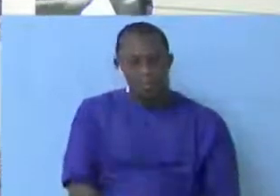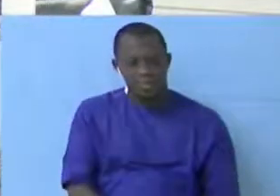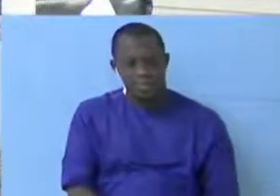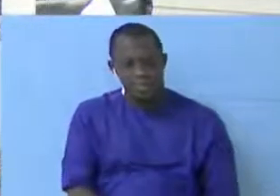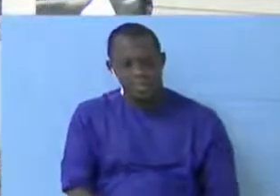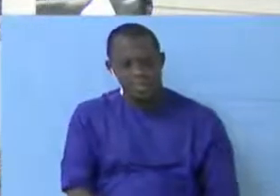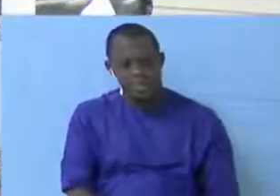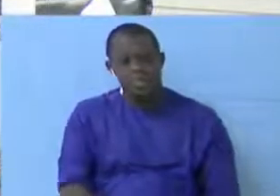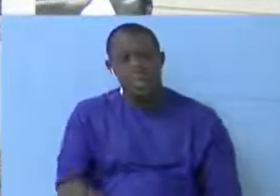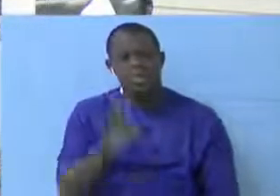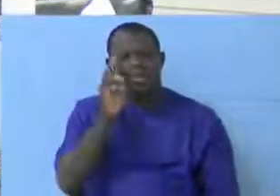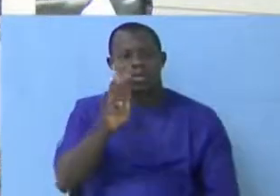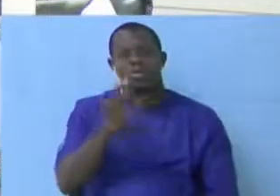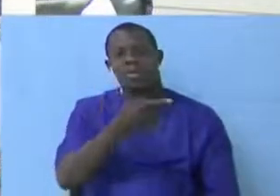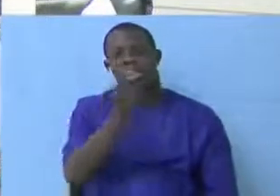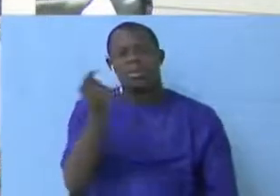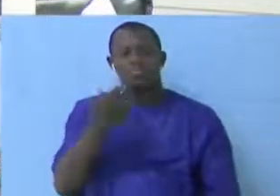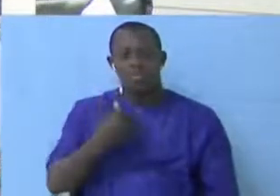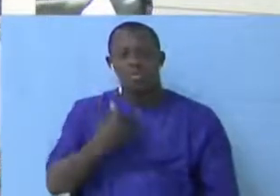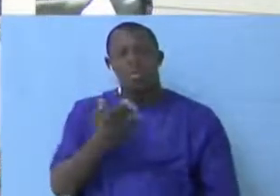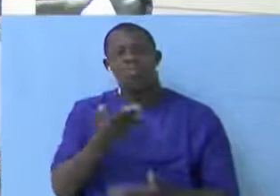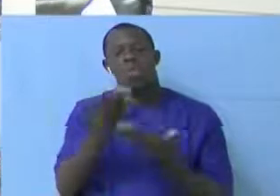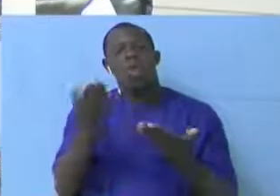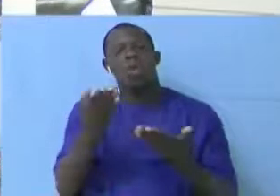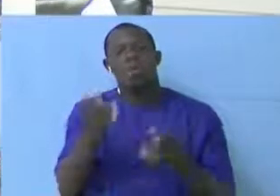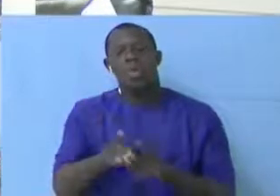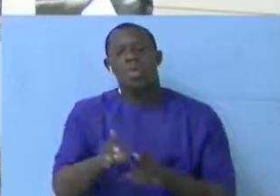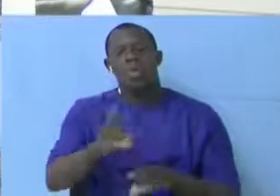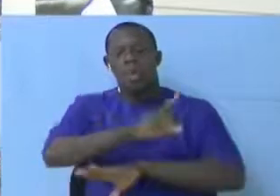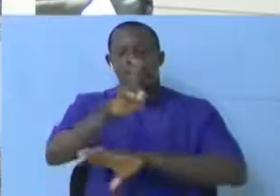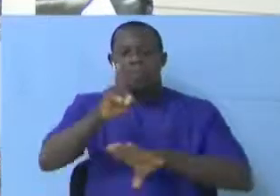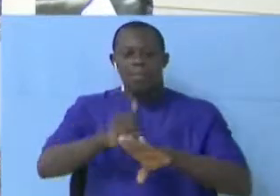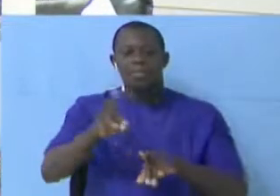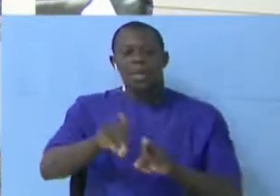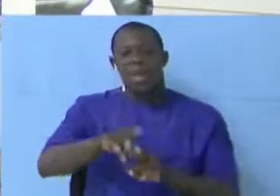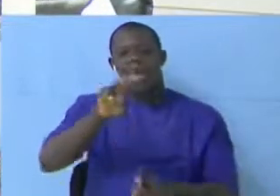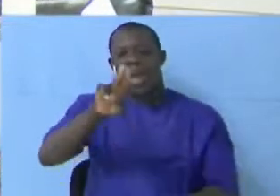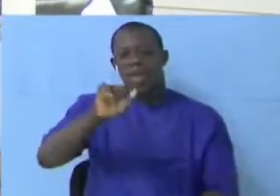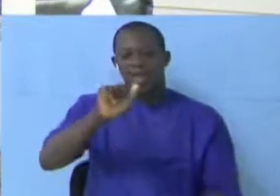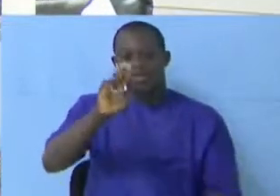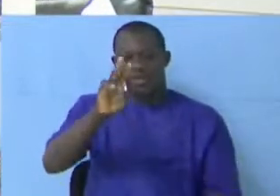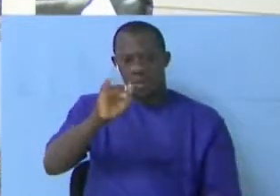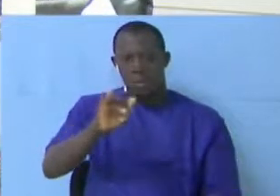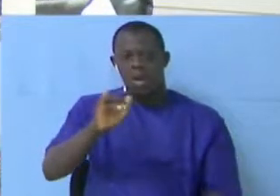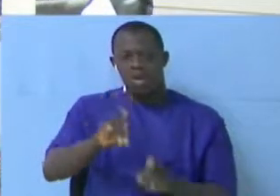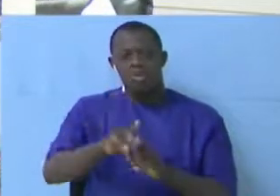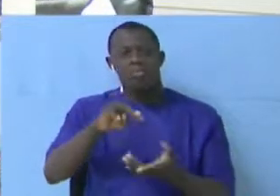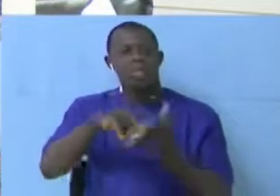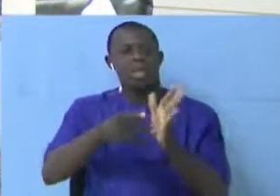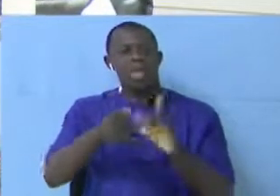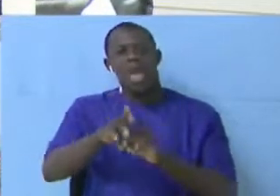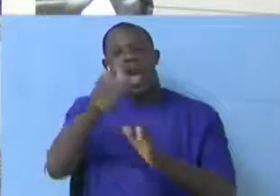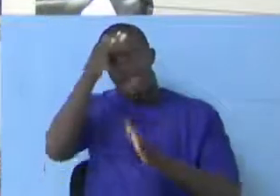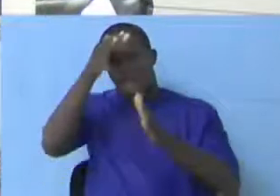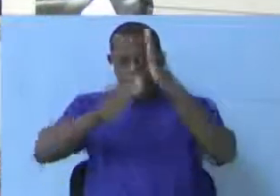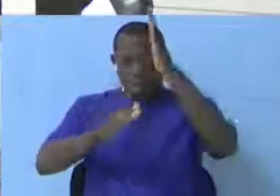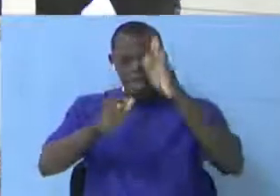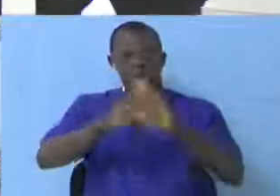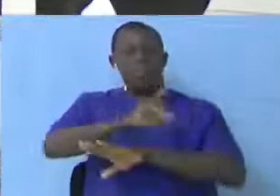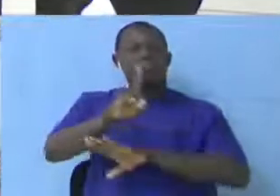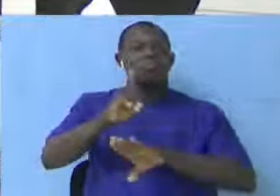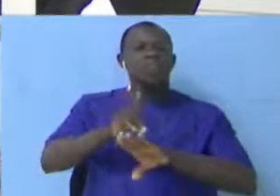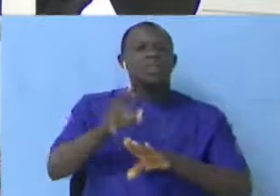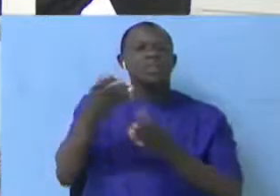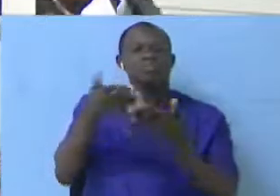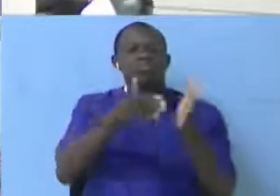fuma gis gaay yep moy fi nakala tudati navy at the navy headquarters. Where I saw all of them was at the navy headquarters. Because light mu